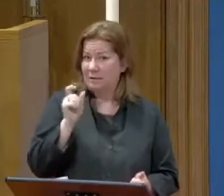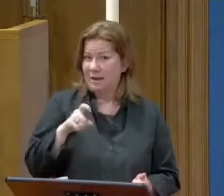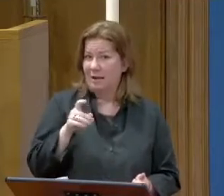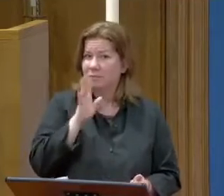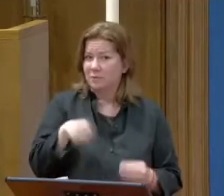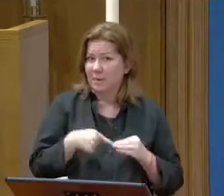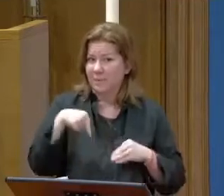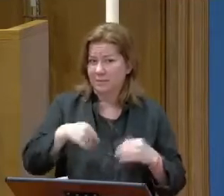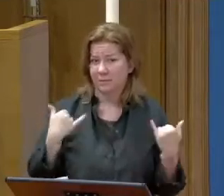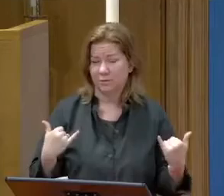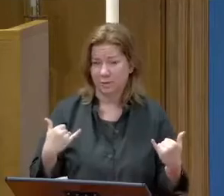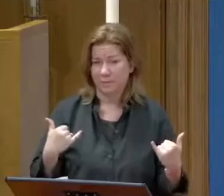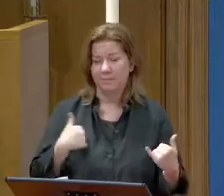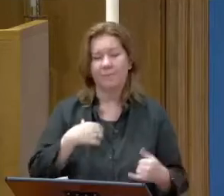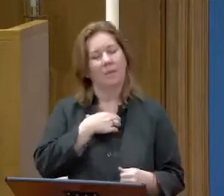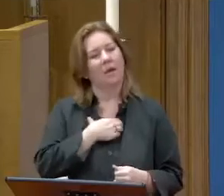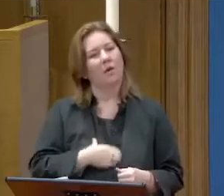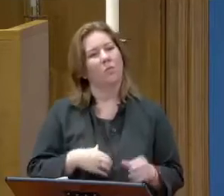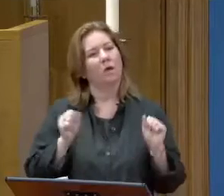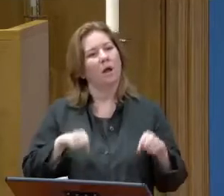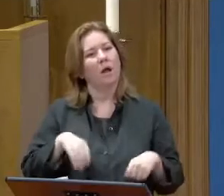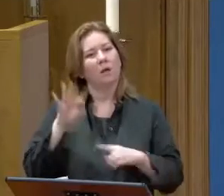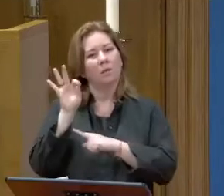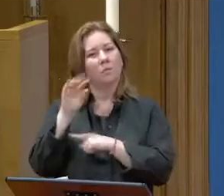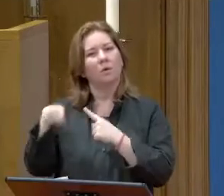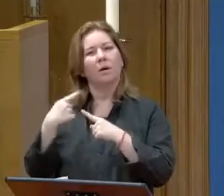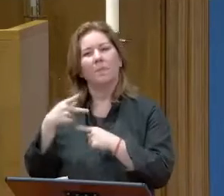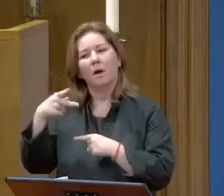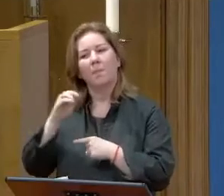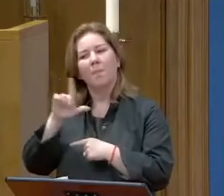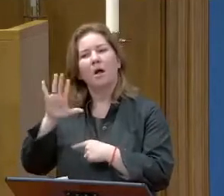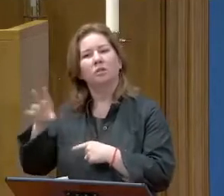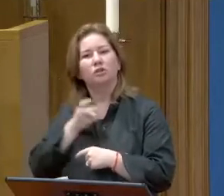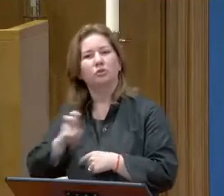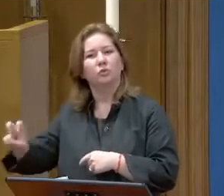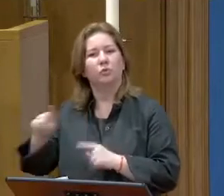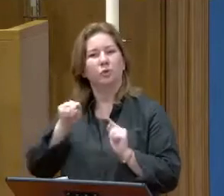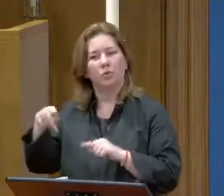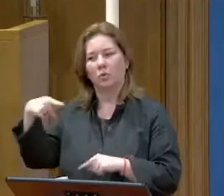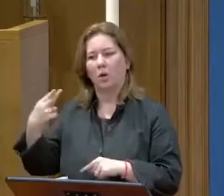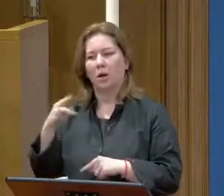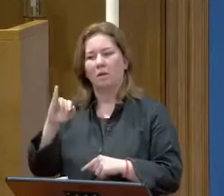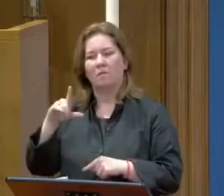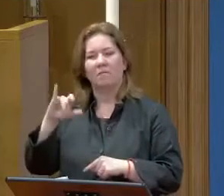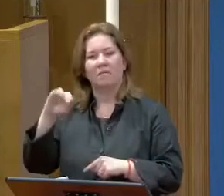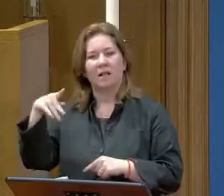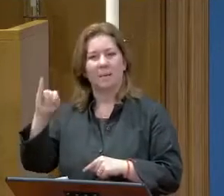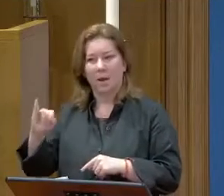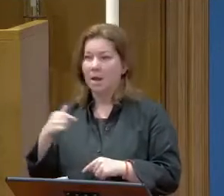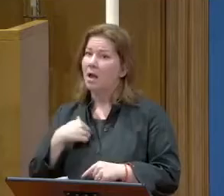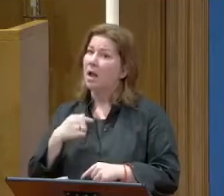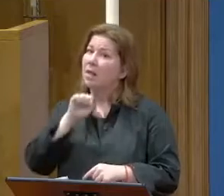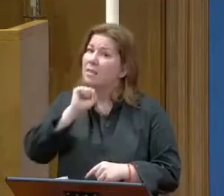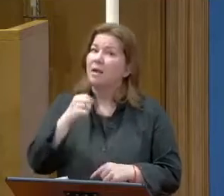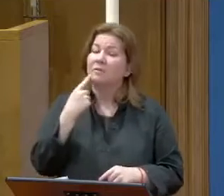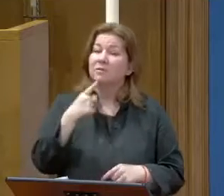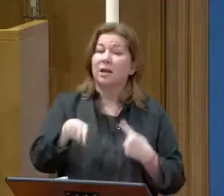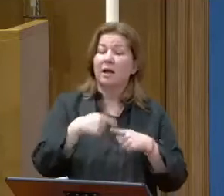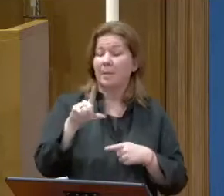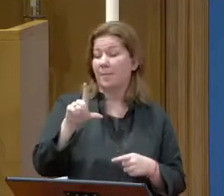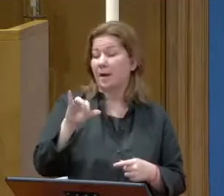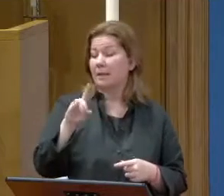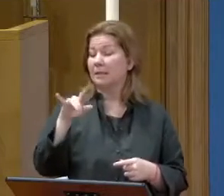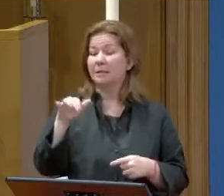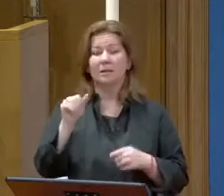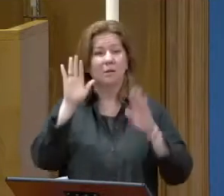today. I wish I could preach about Paul's journey when he went to Philippi. I'd love to tell you about Lydia, this